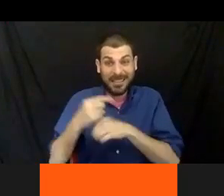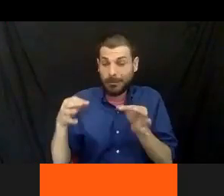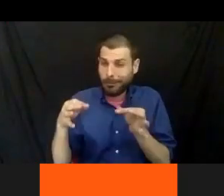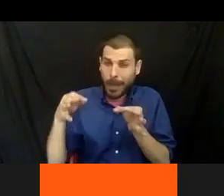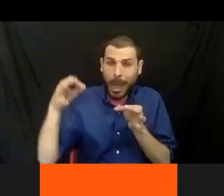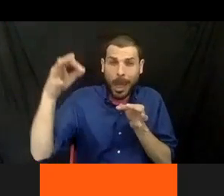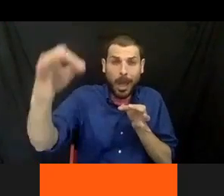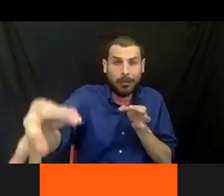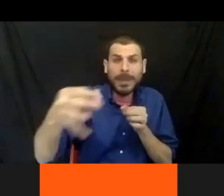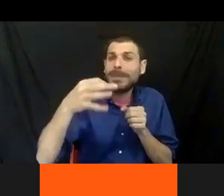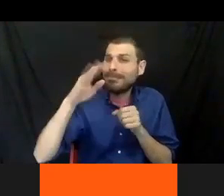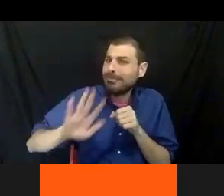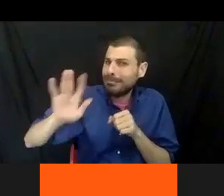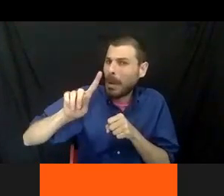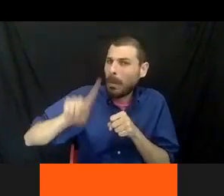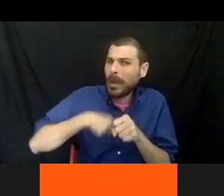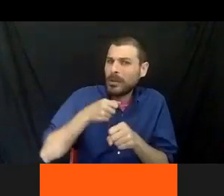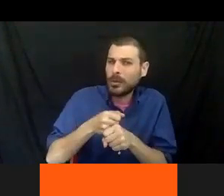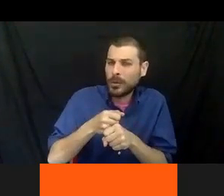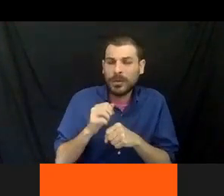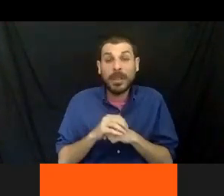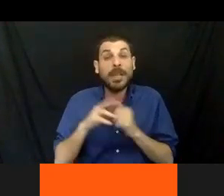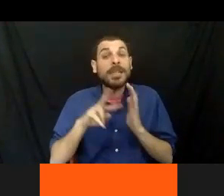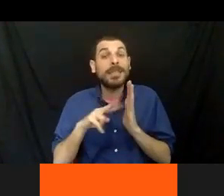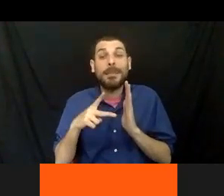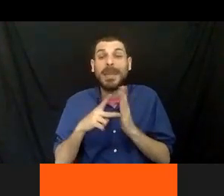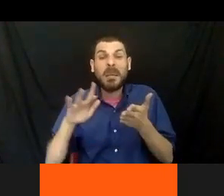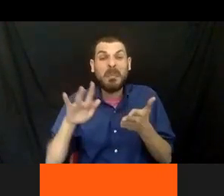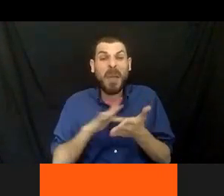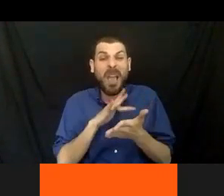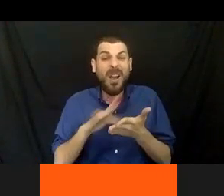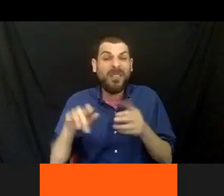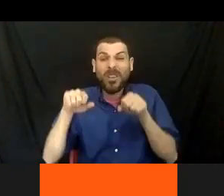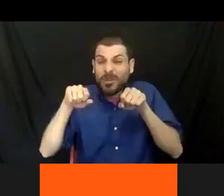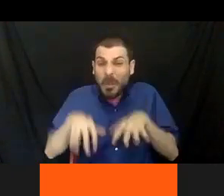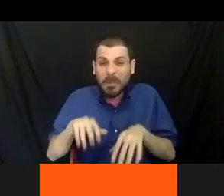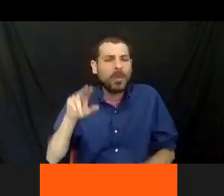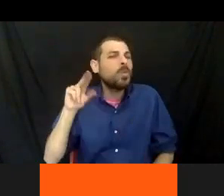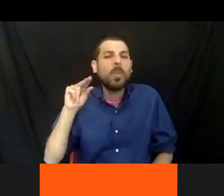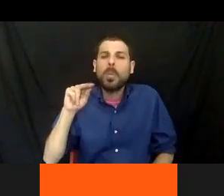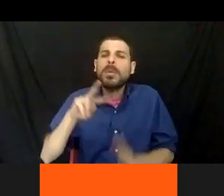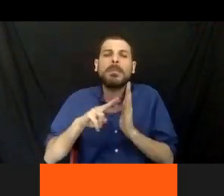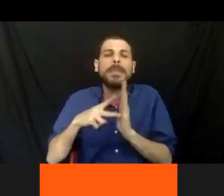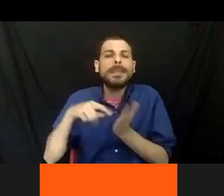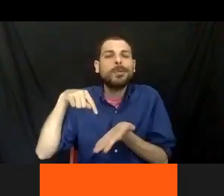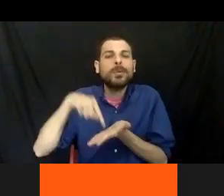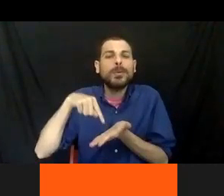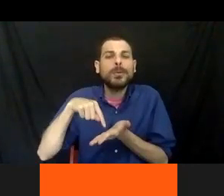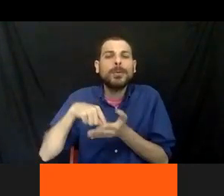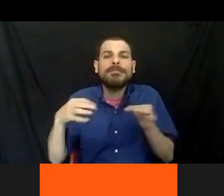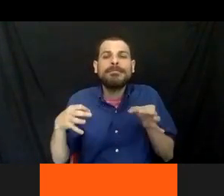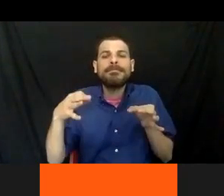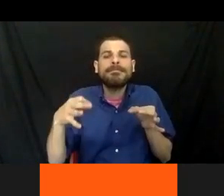doesn't necessarily mean, that you're not going to have to repay the amounts at some point. It just means that you'll be